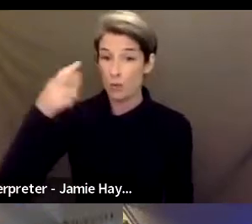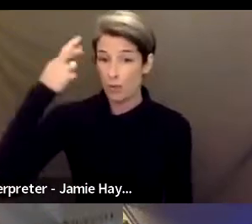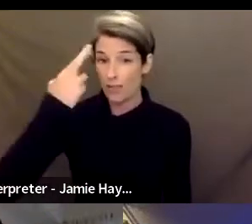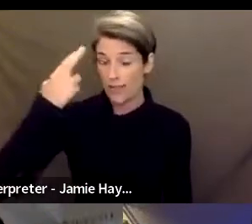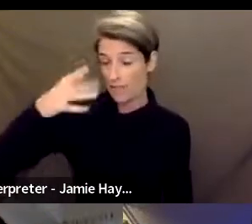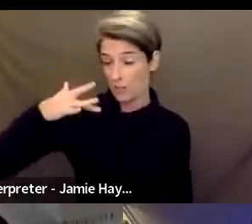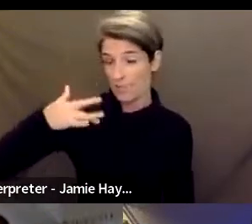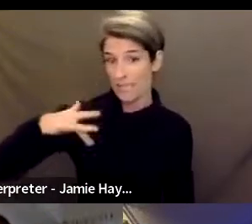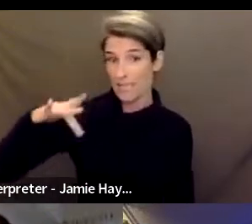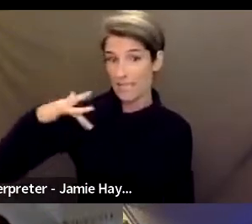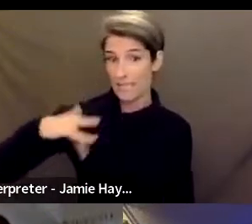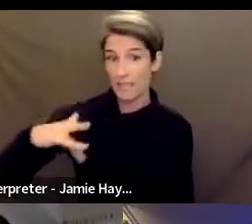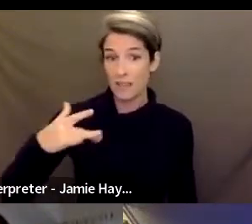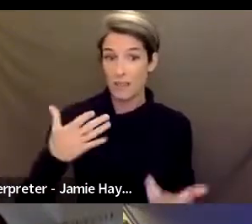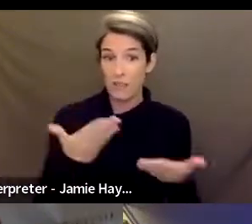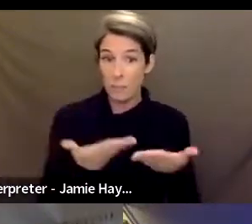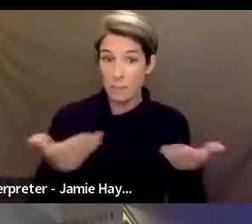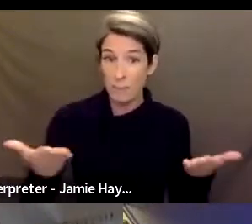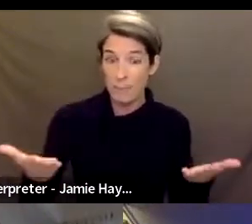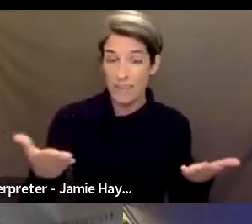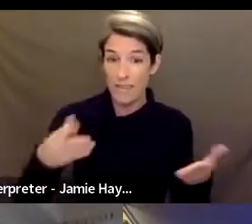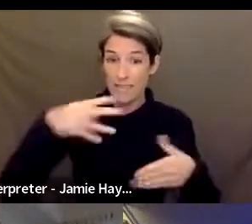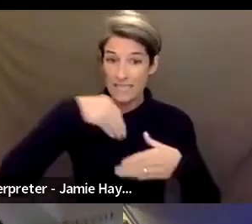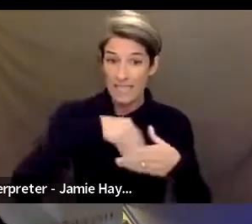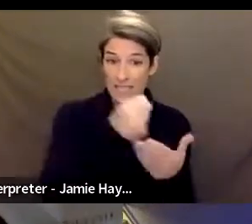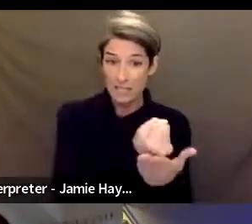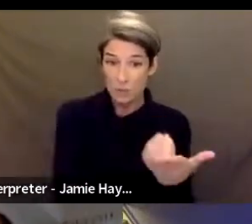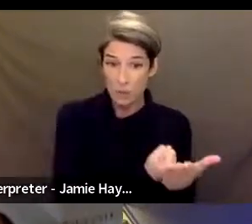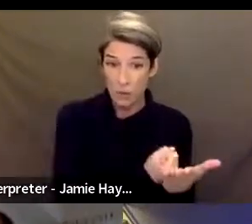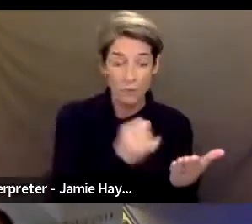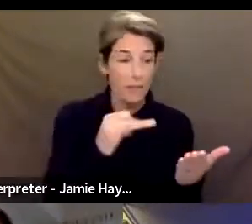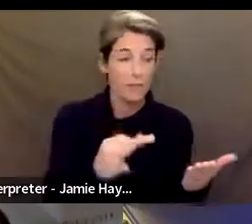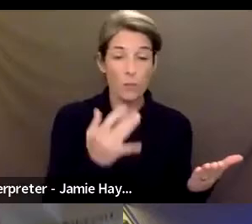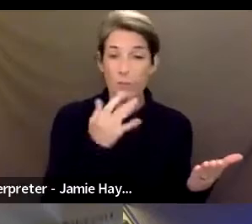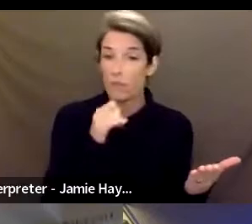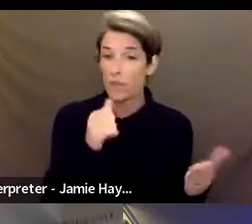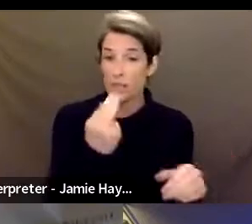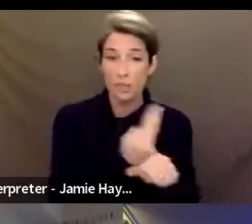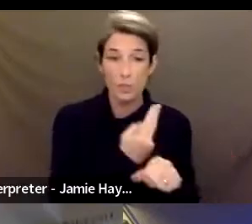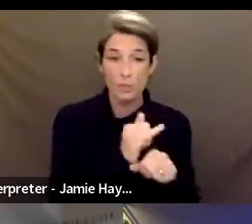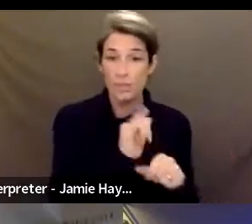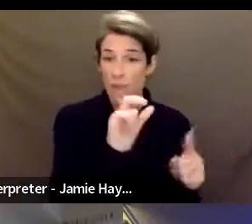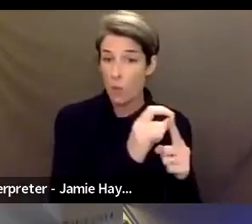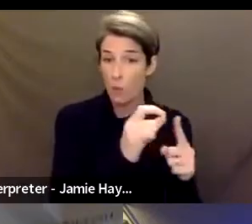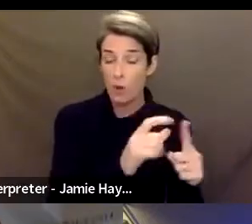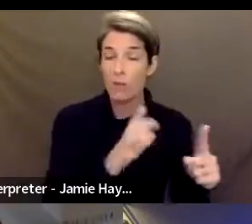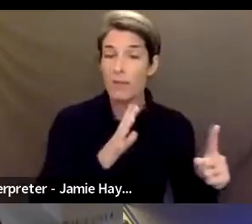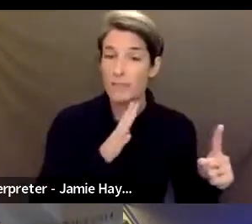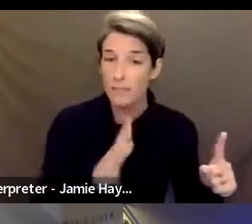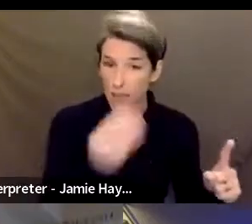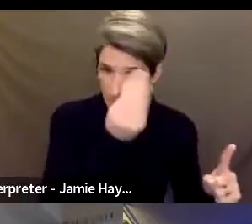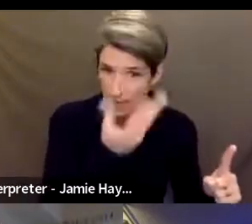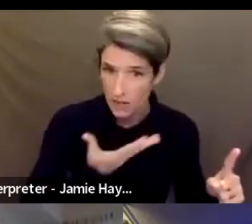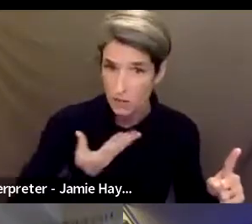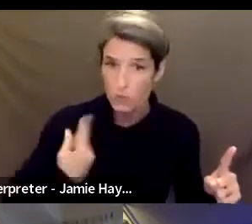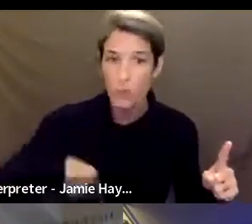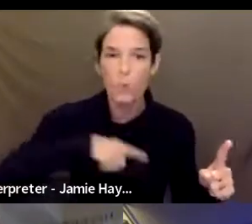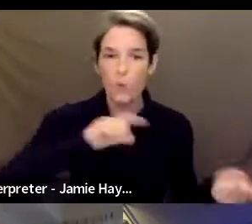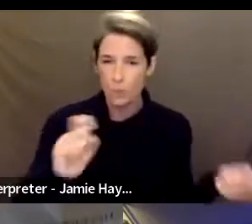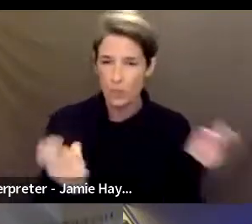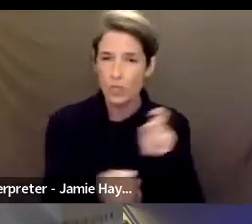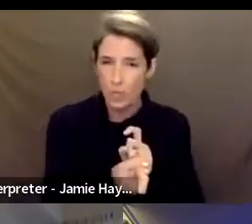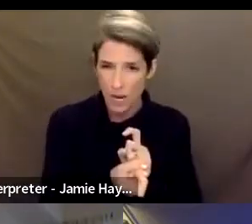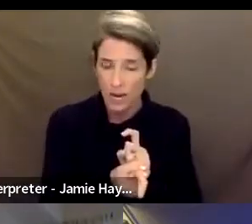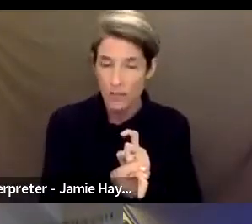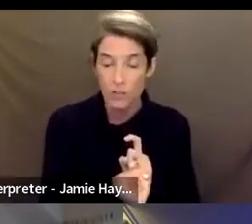If you don't want to say this word, we understand, please let us know and we will adjust accordingly. The reader,